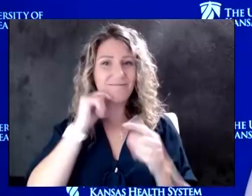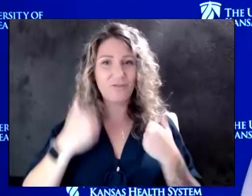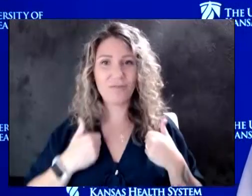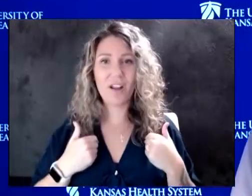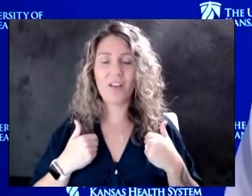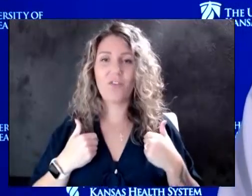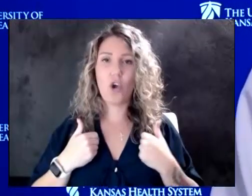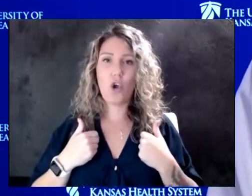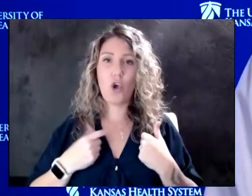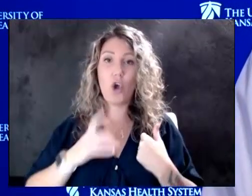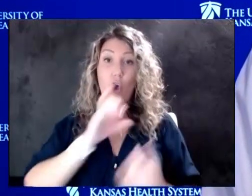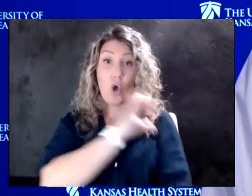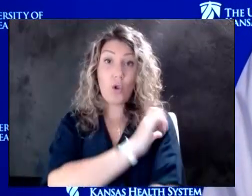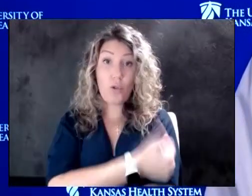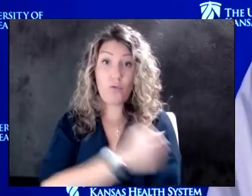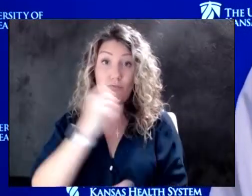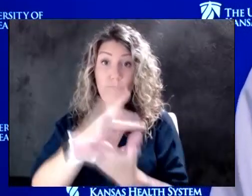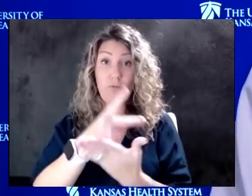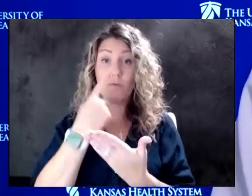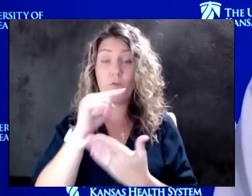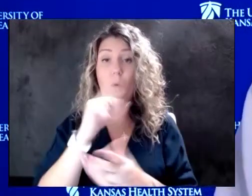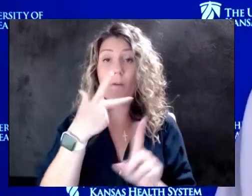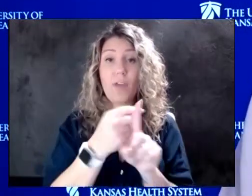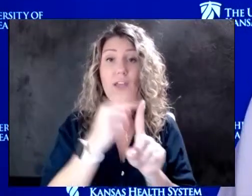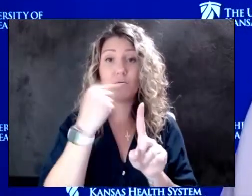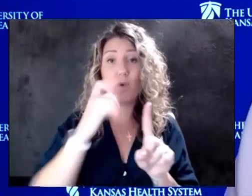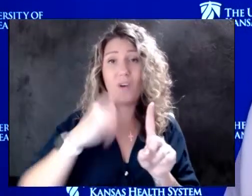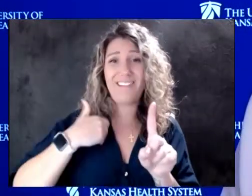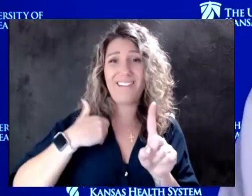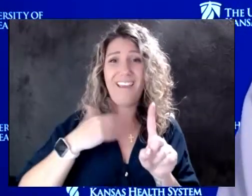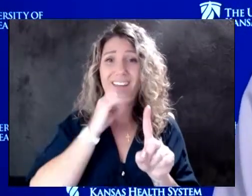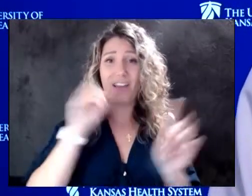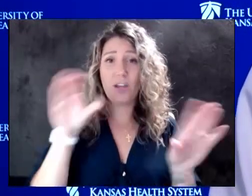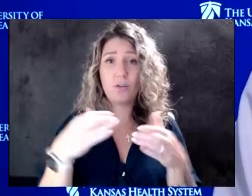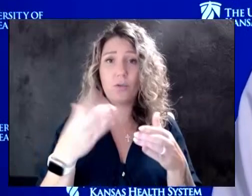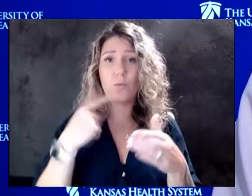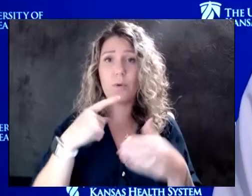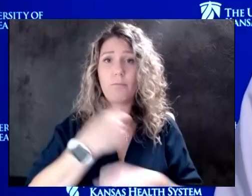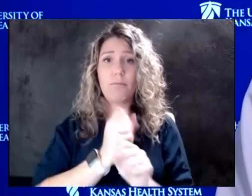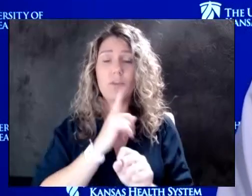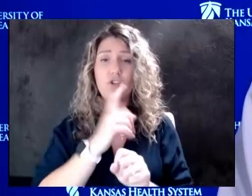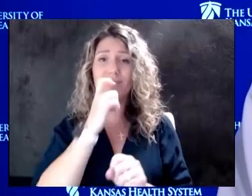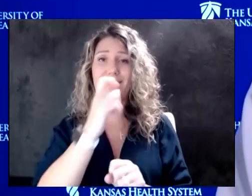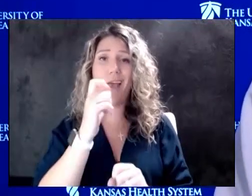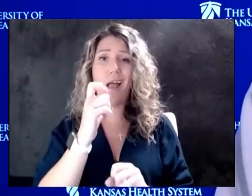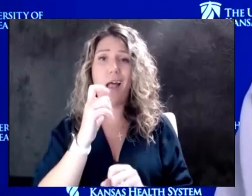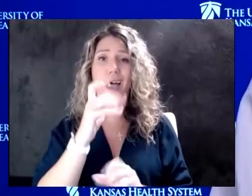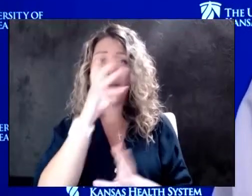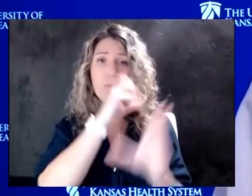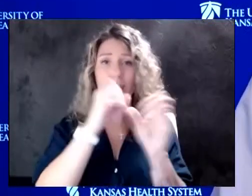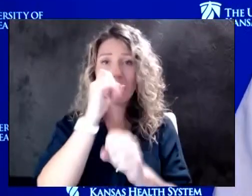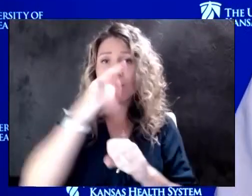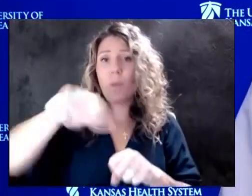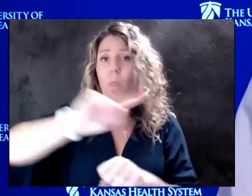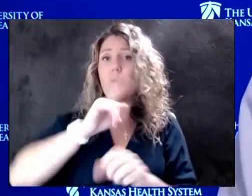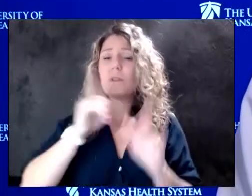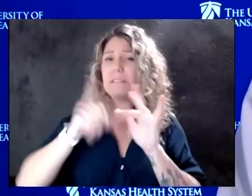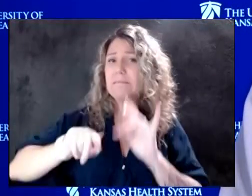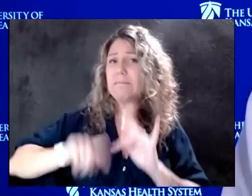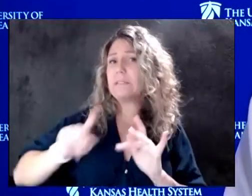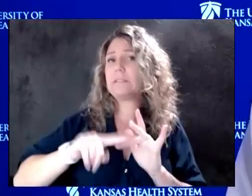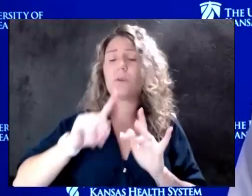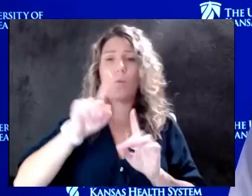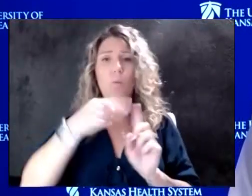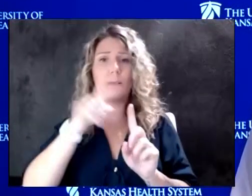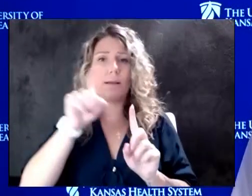authorized to get the vaccine for those younger age groups, we made sure we didn't want to miss those pediatric patients that could come in when they need 2 or 3 different